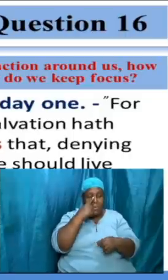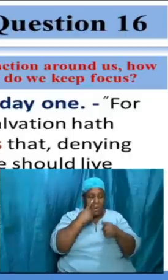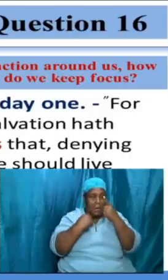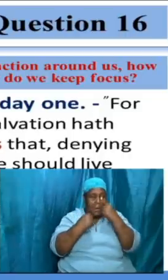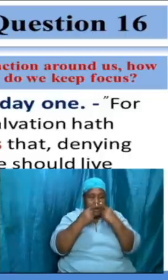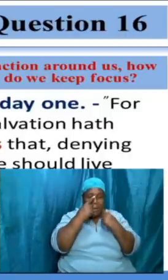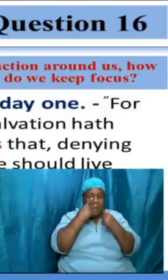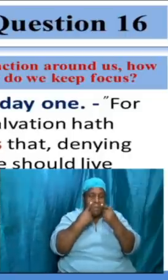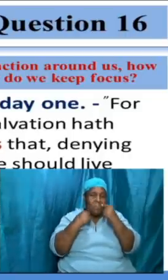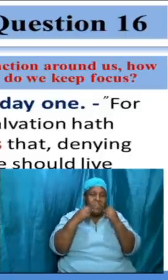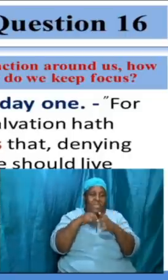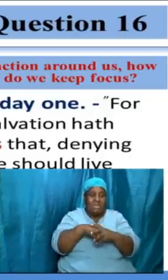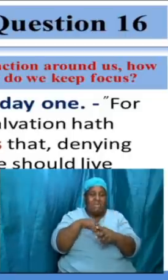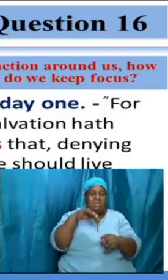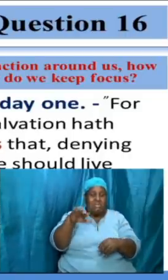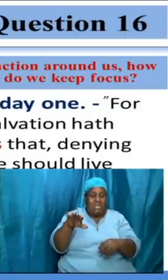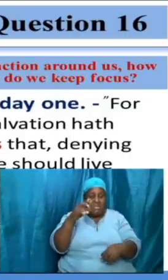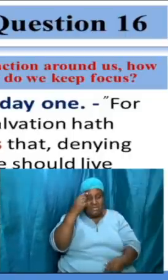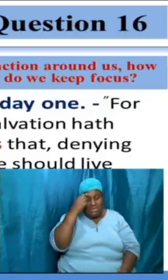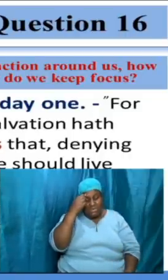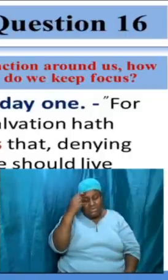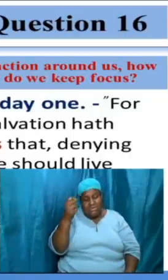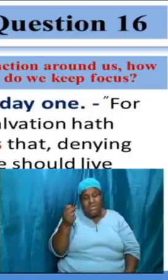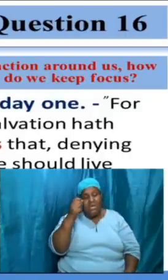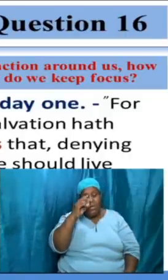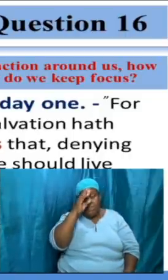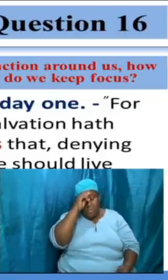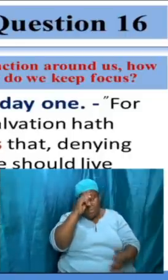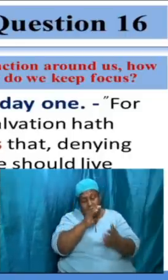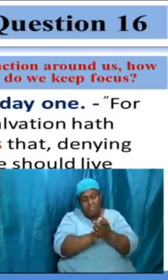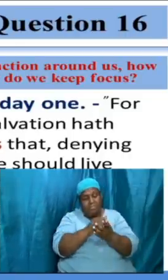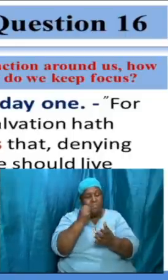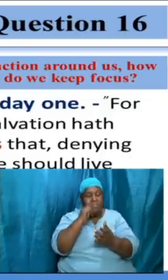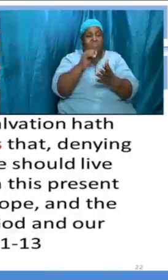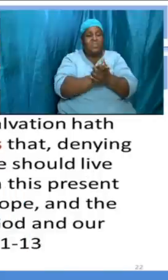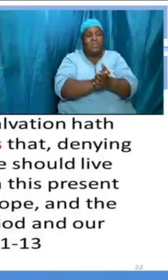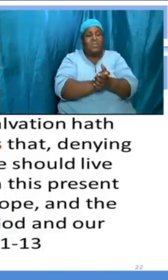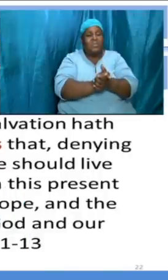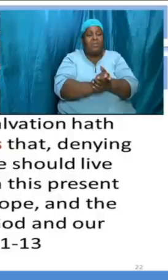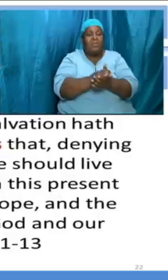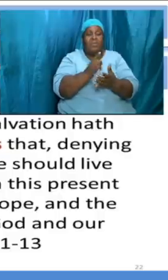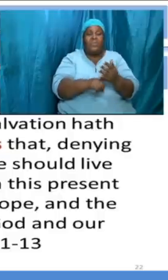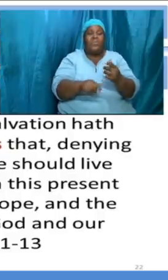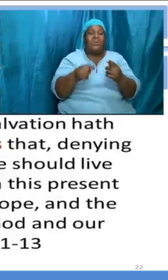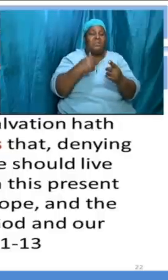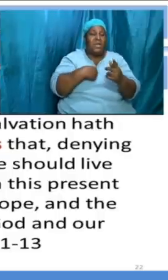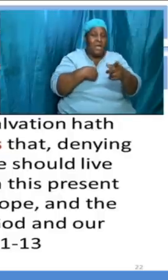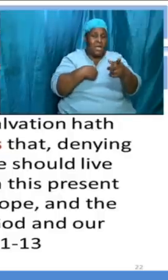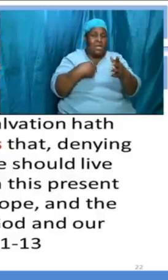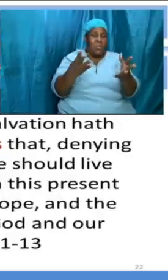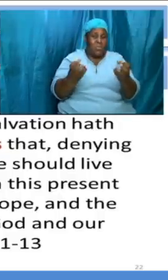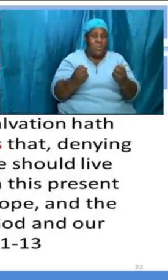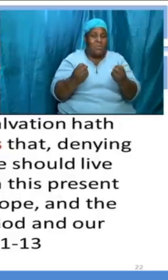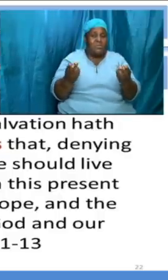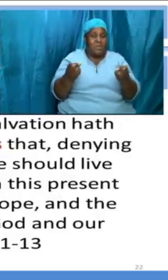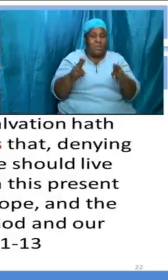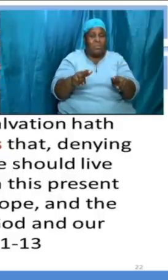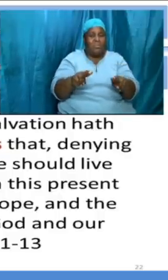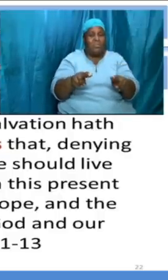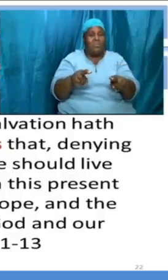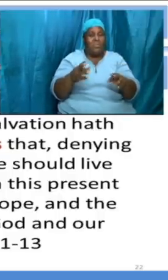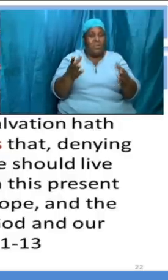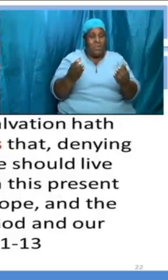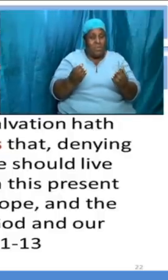i don't want us to cry what i want to happen is i want us to